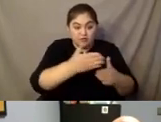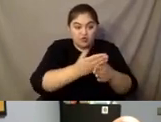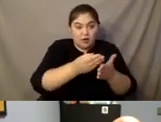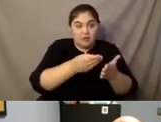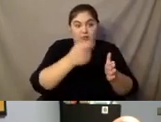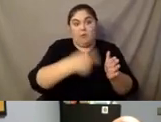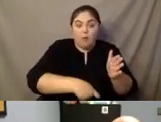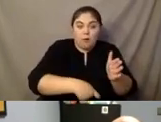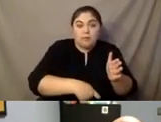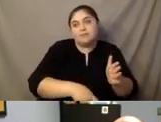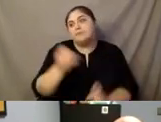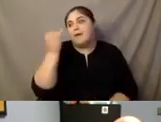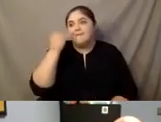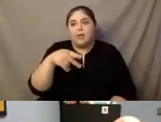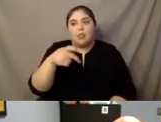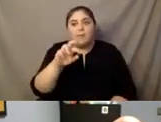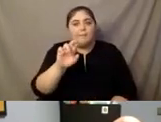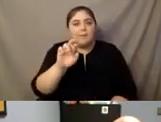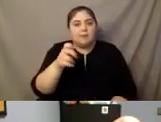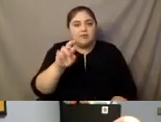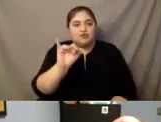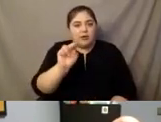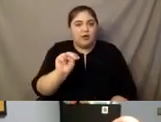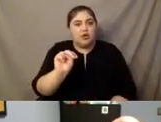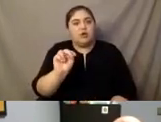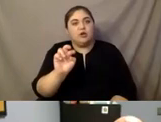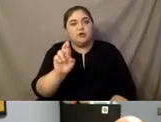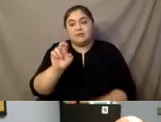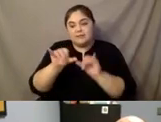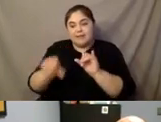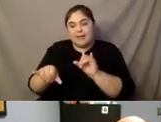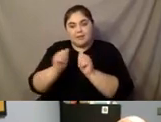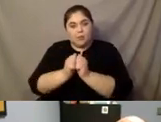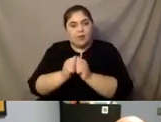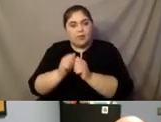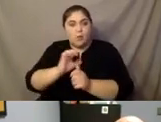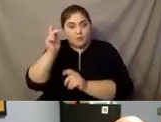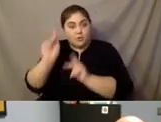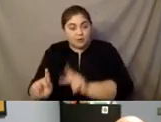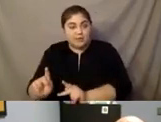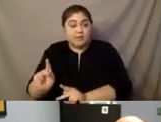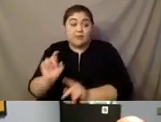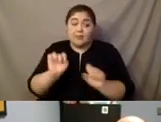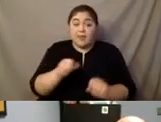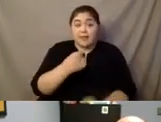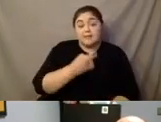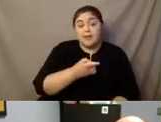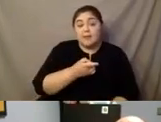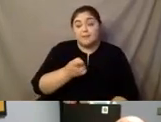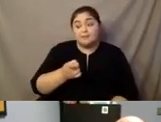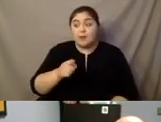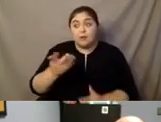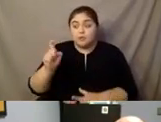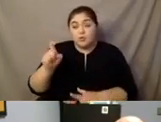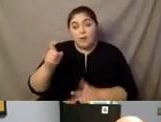who ends up quarantining with the elderly victim during this time period, there's an argument that their household expenses